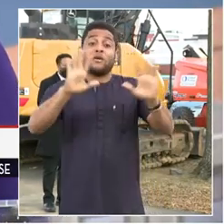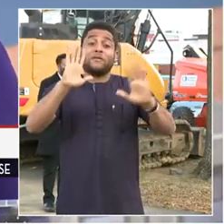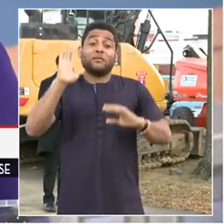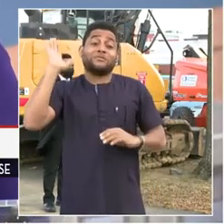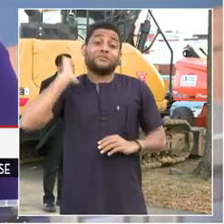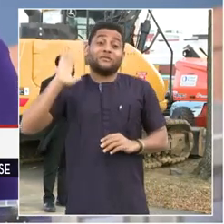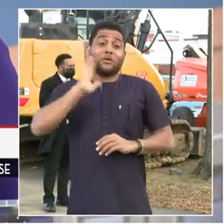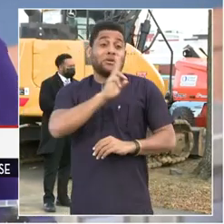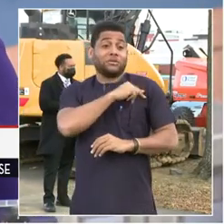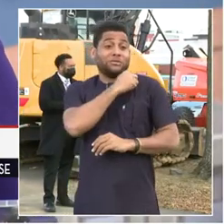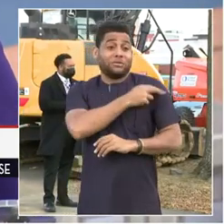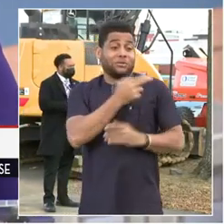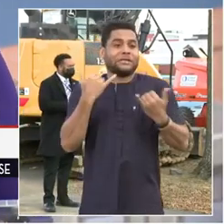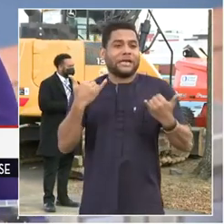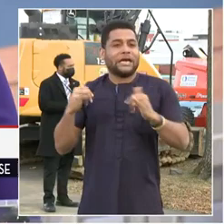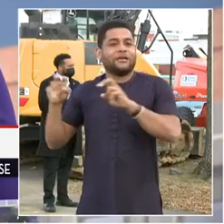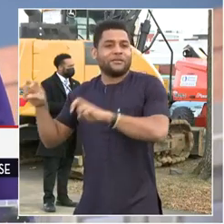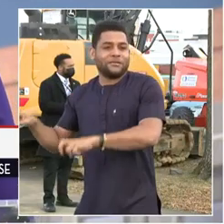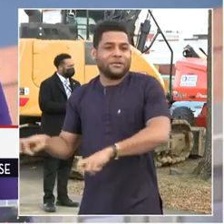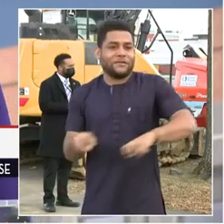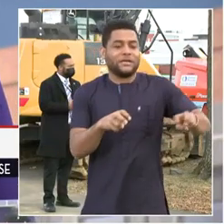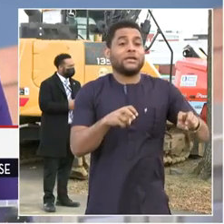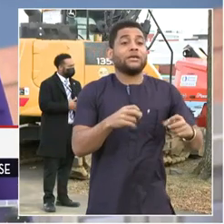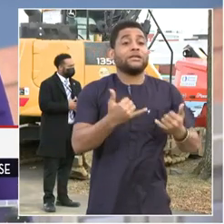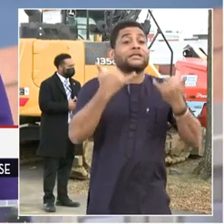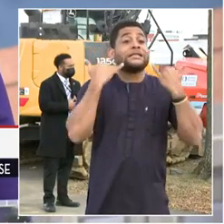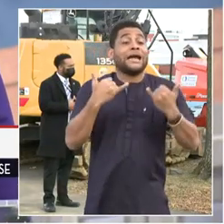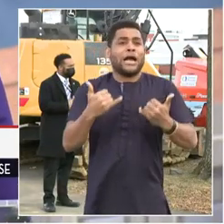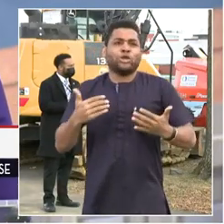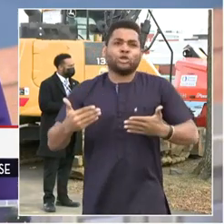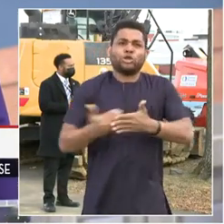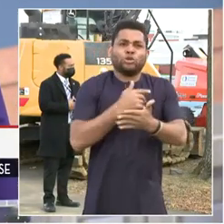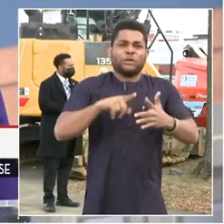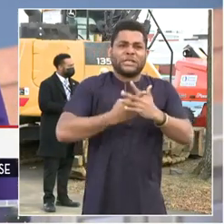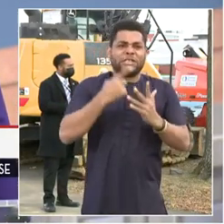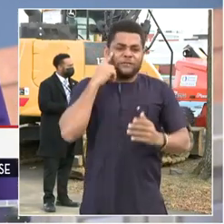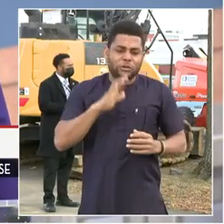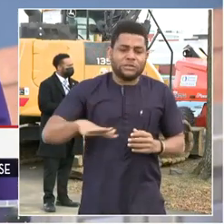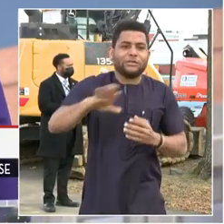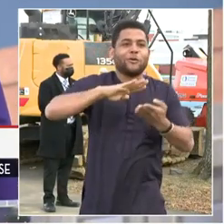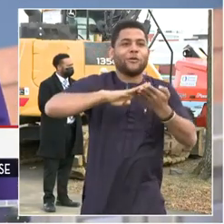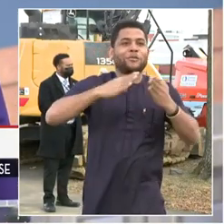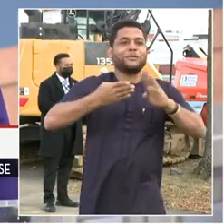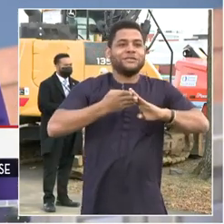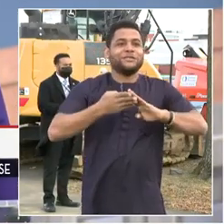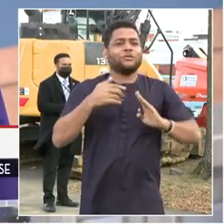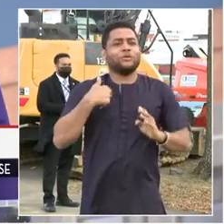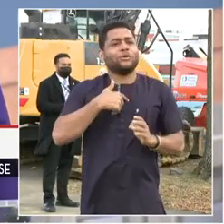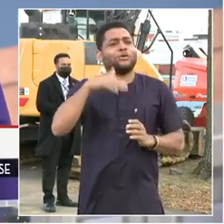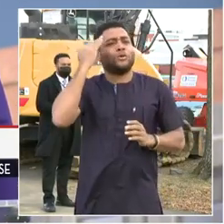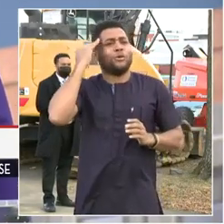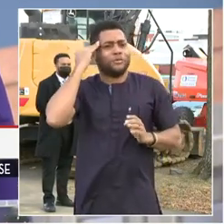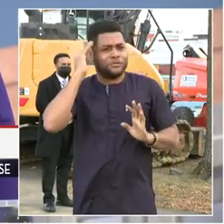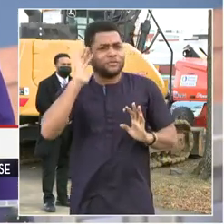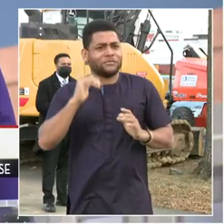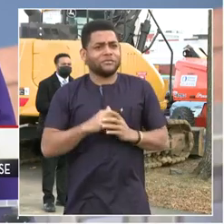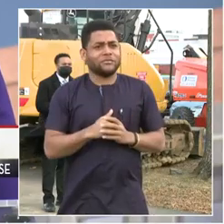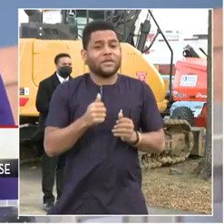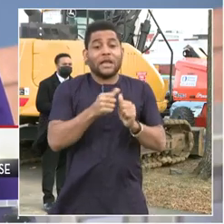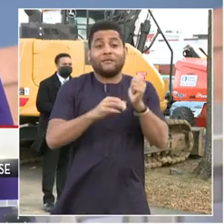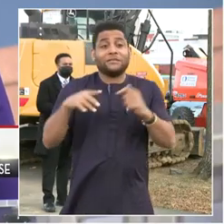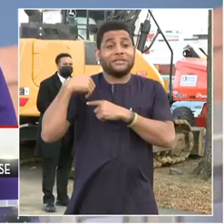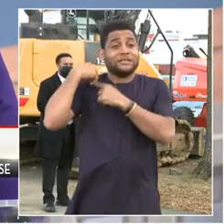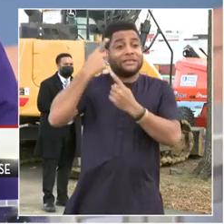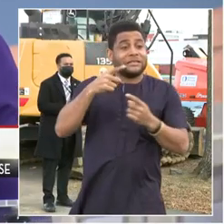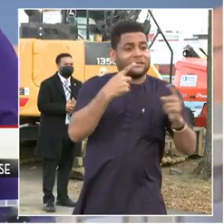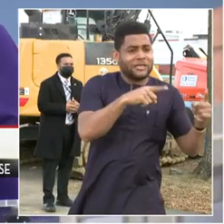It is a fresh start for the community. So we all know what has transpired over the